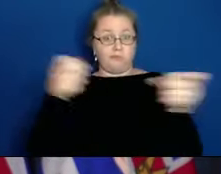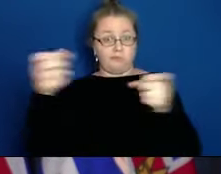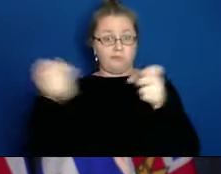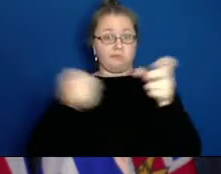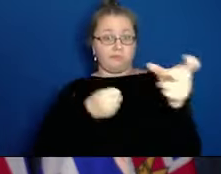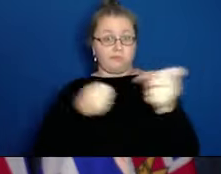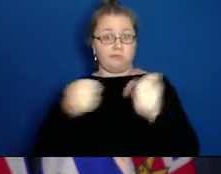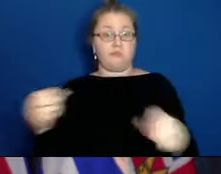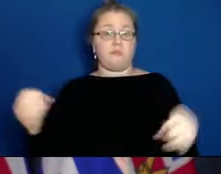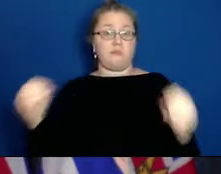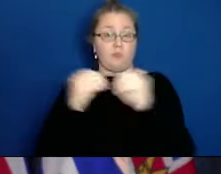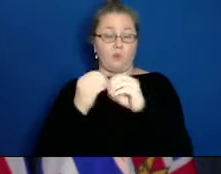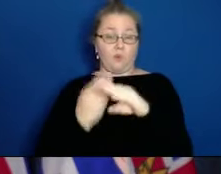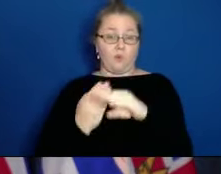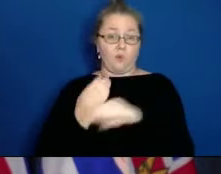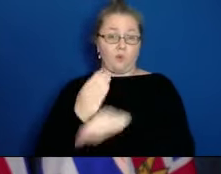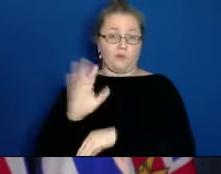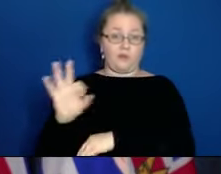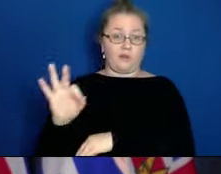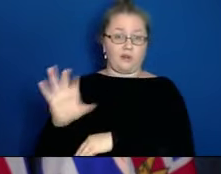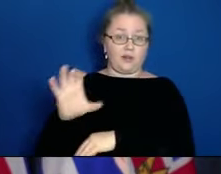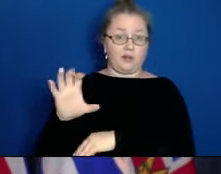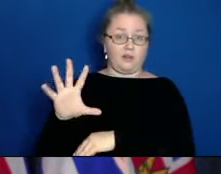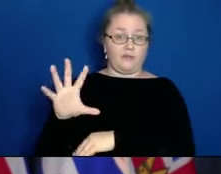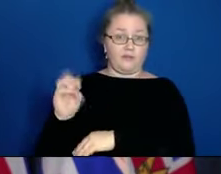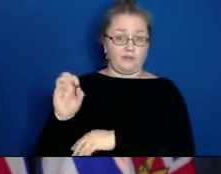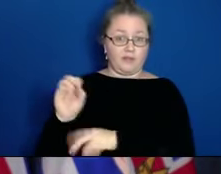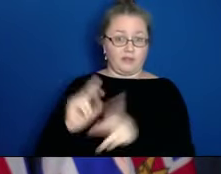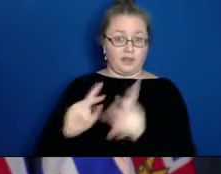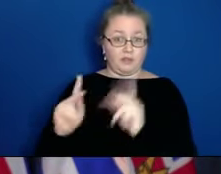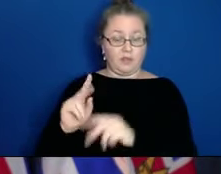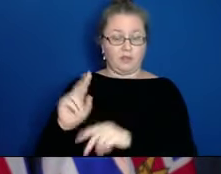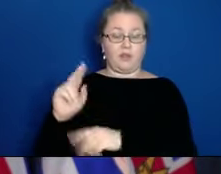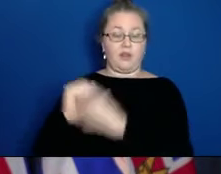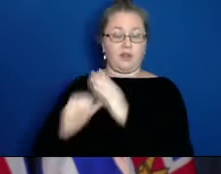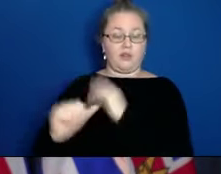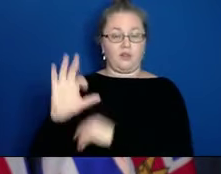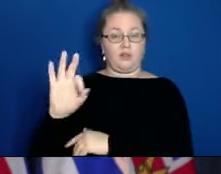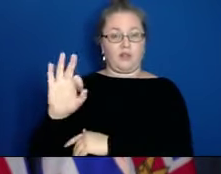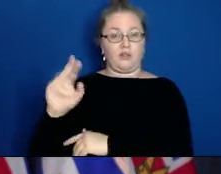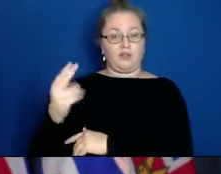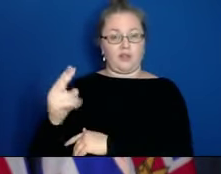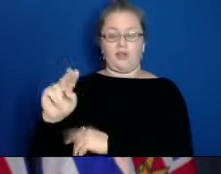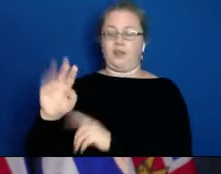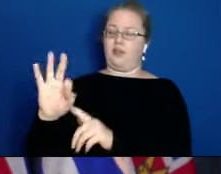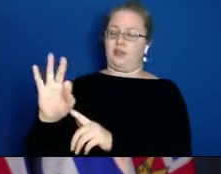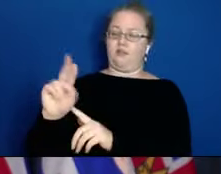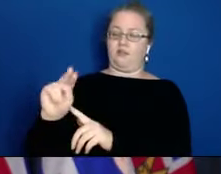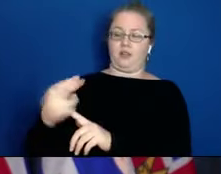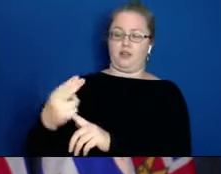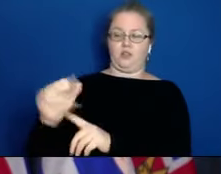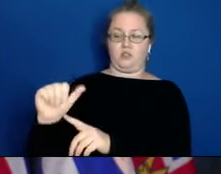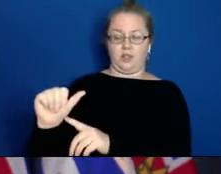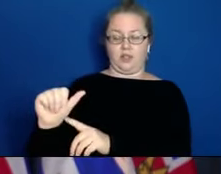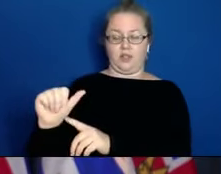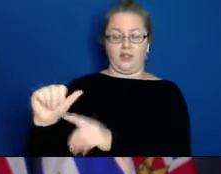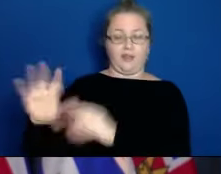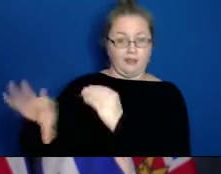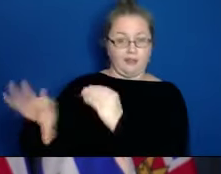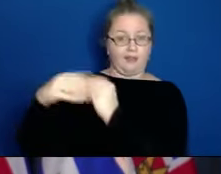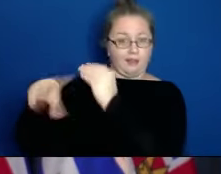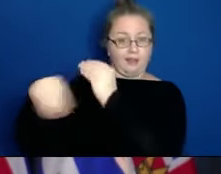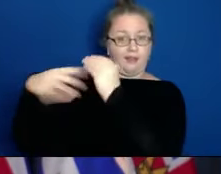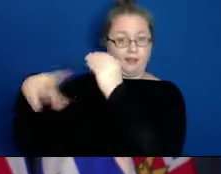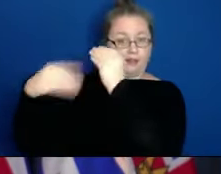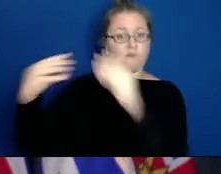tracing. It's going to now be 950 plus the 76 in FNHA, more than 1,000 people in addition to those who were